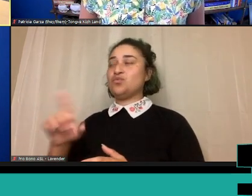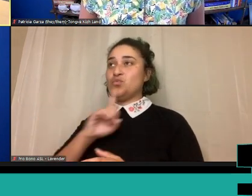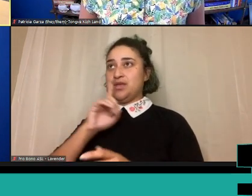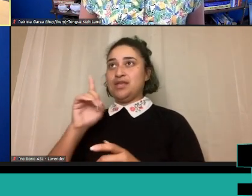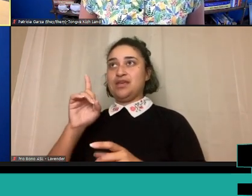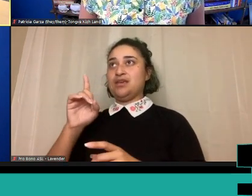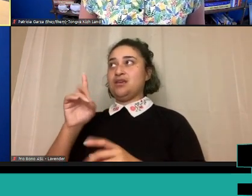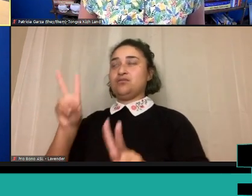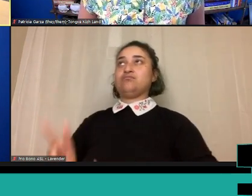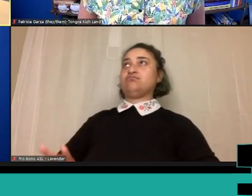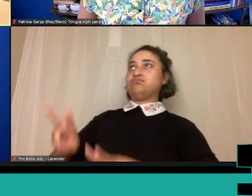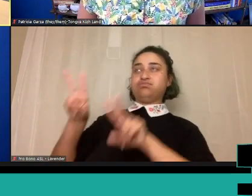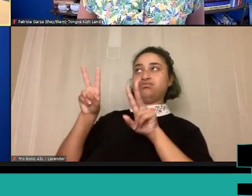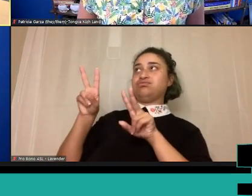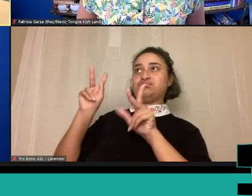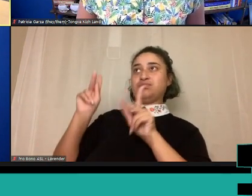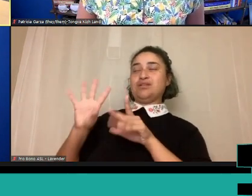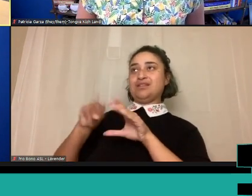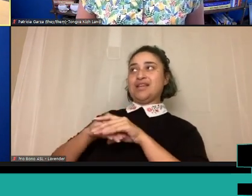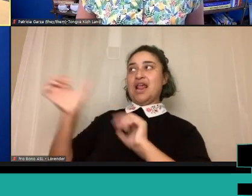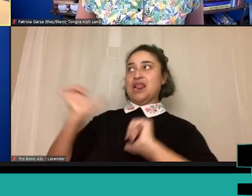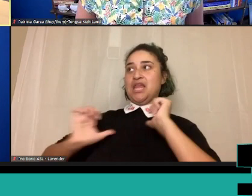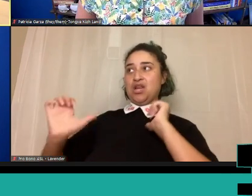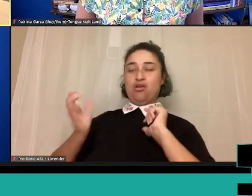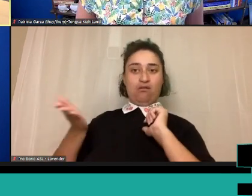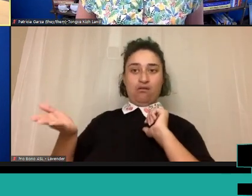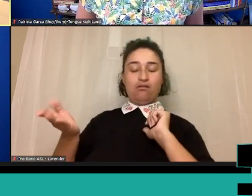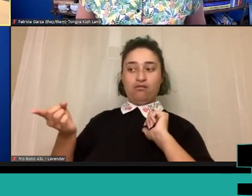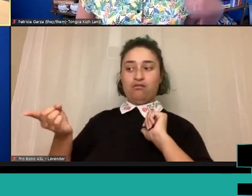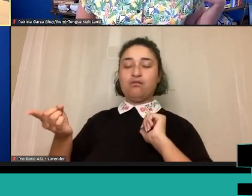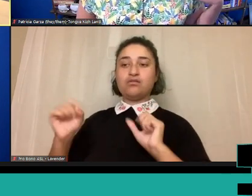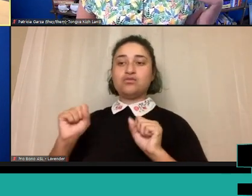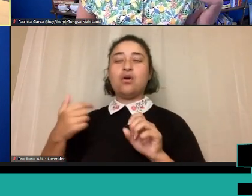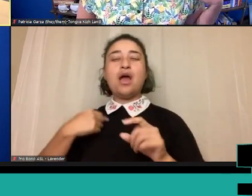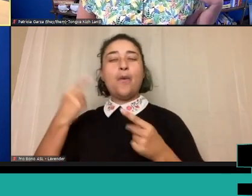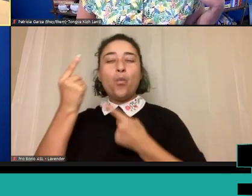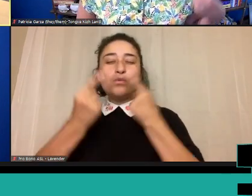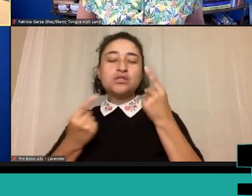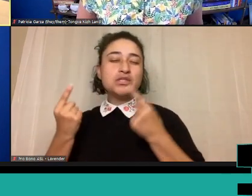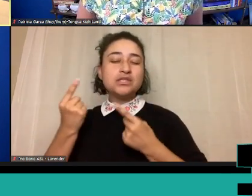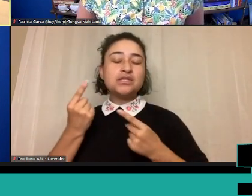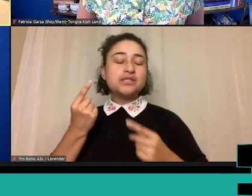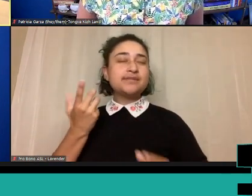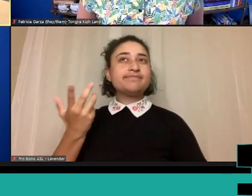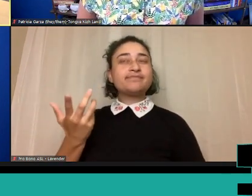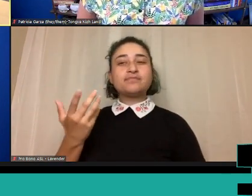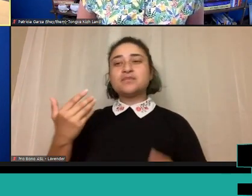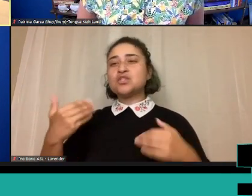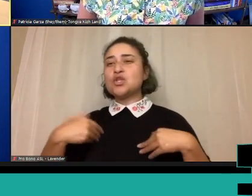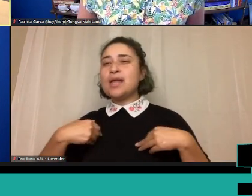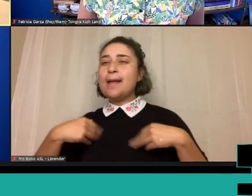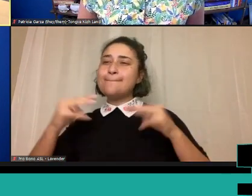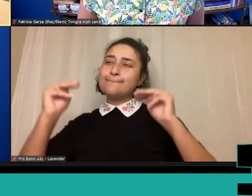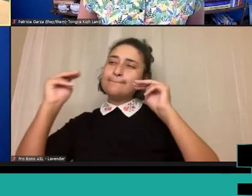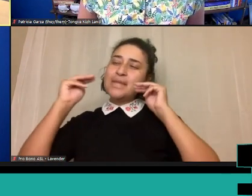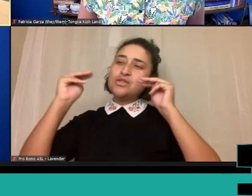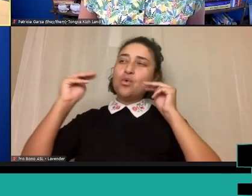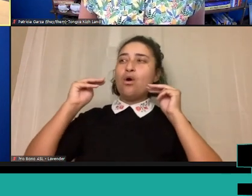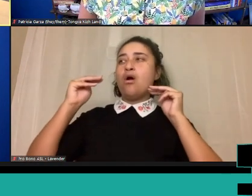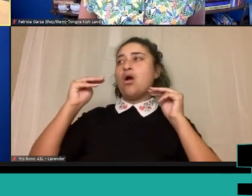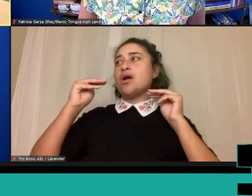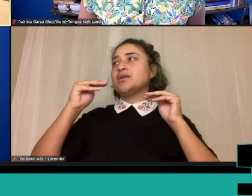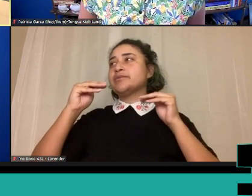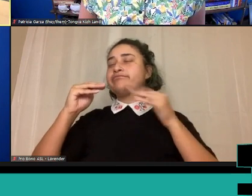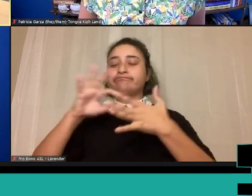the theater. And so I wonder, are there any sort of, you know, mentorship gems that you've heard in